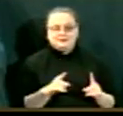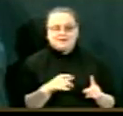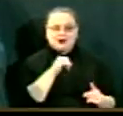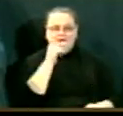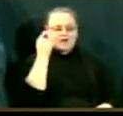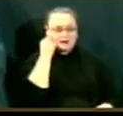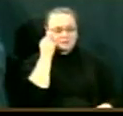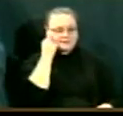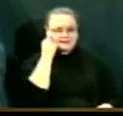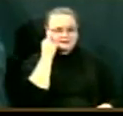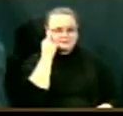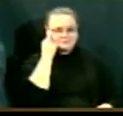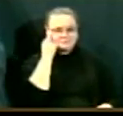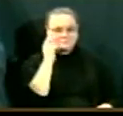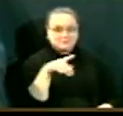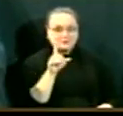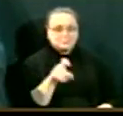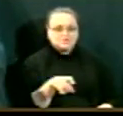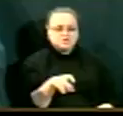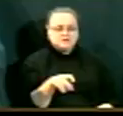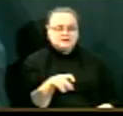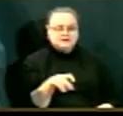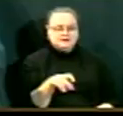think that we